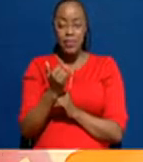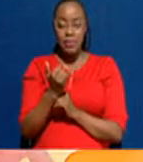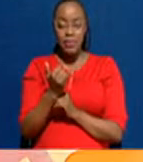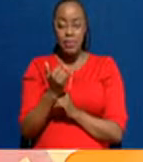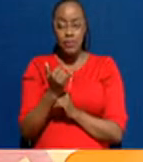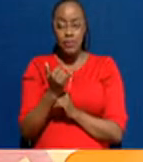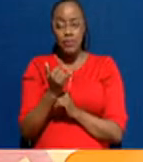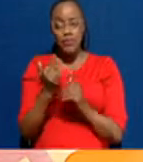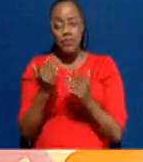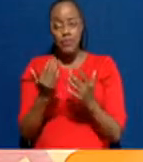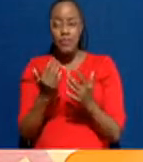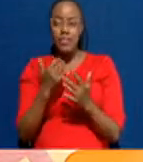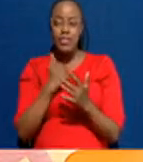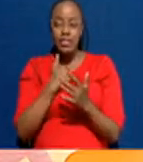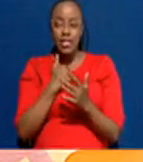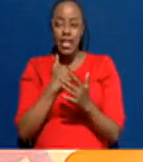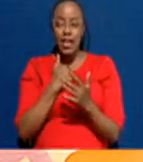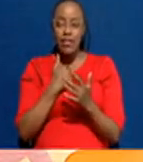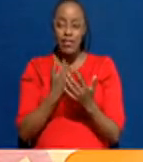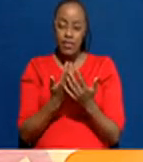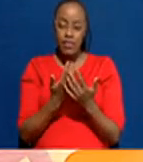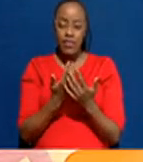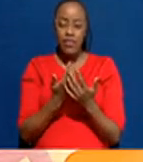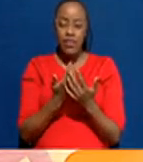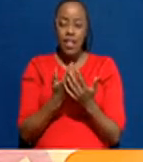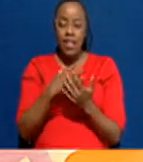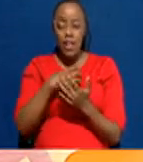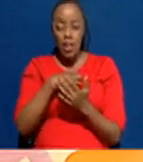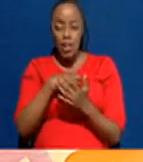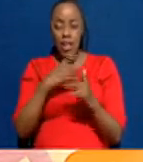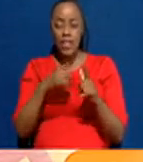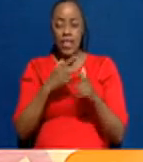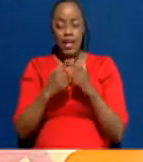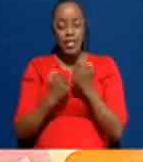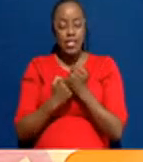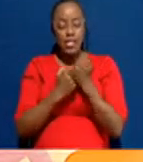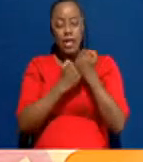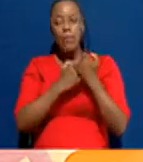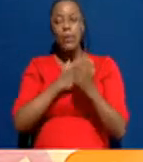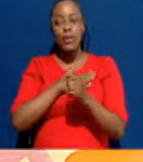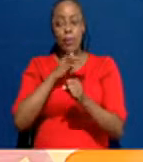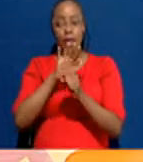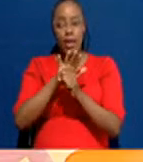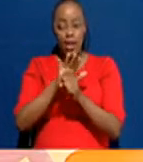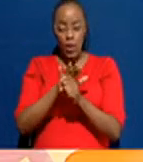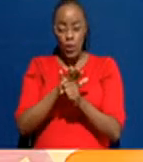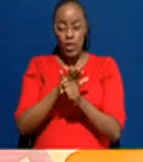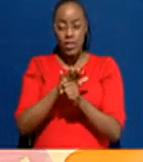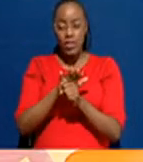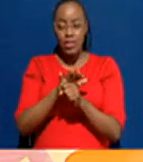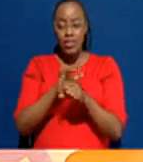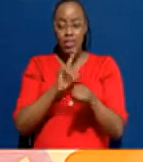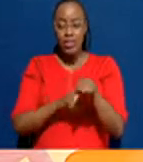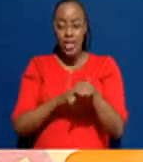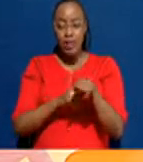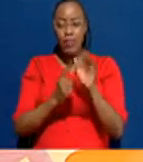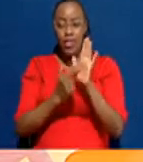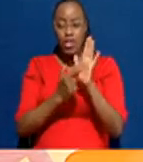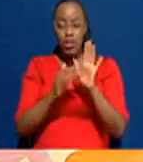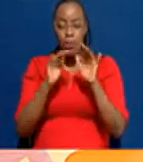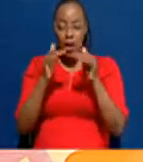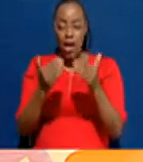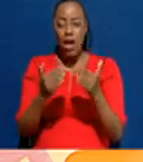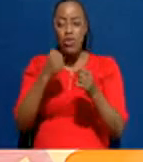before ni patalin walikuwa wanani support wakinipea how to do